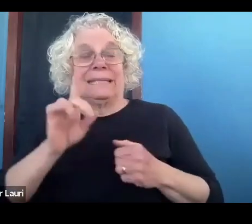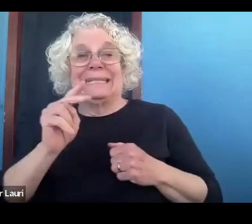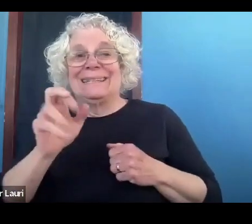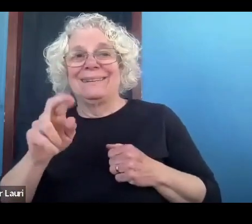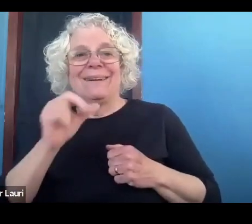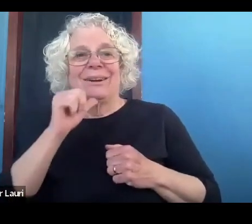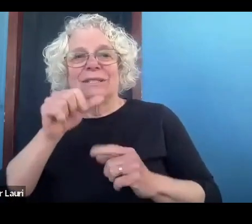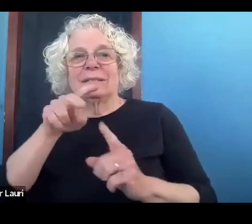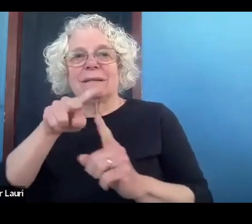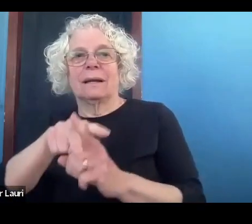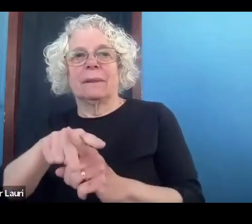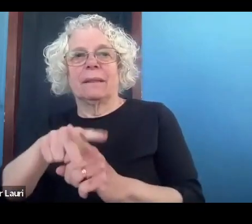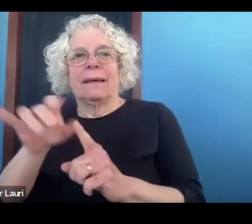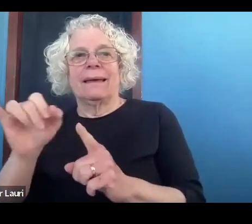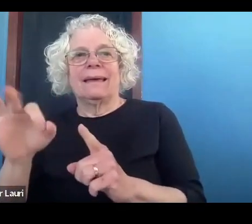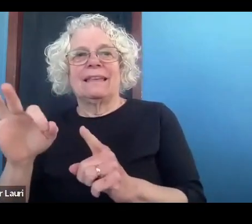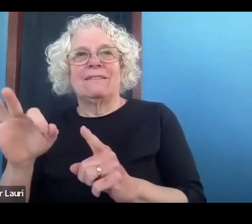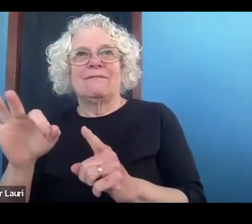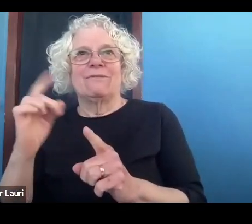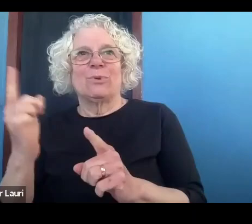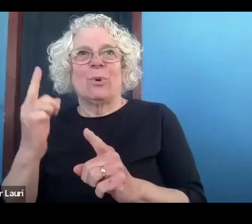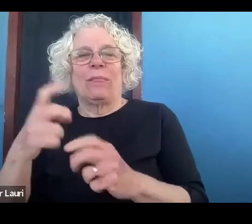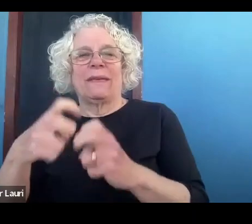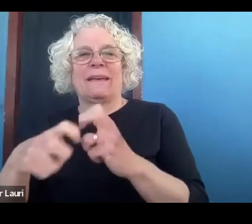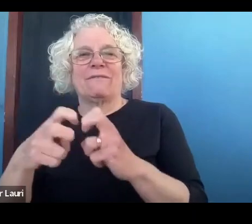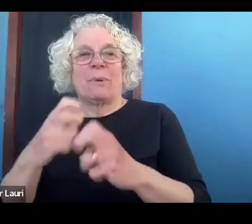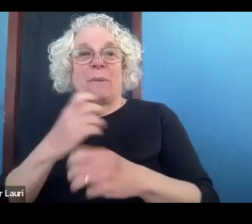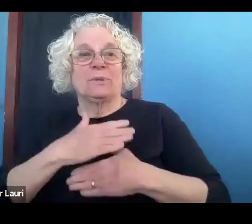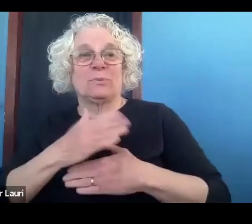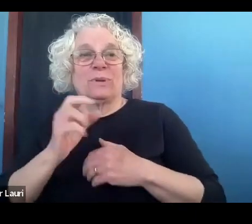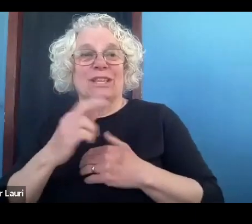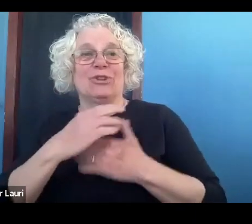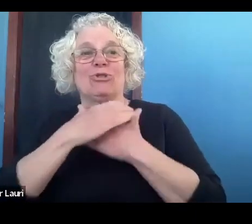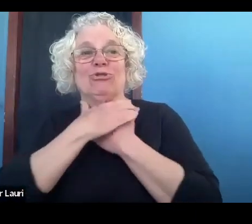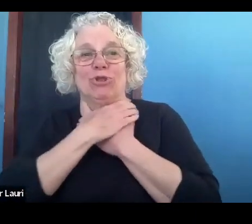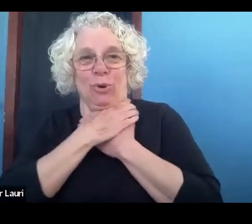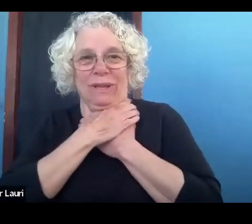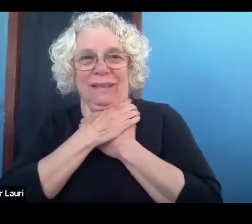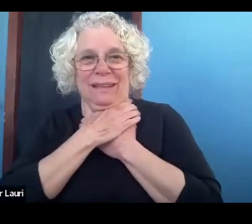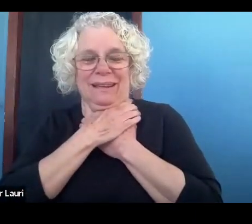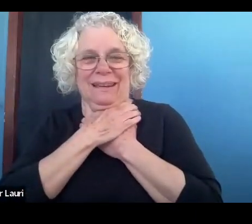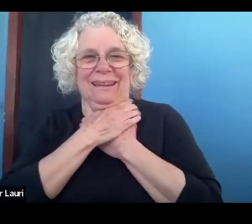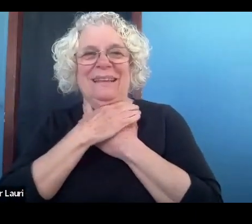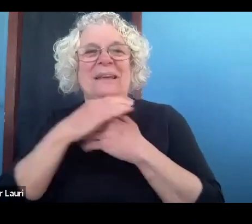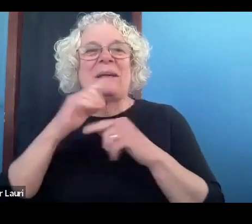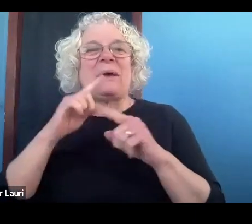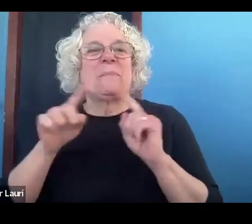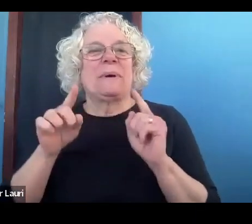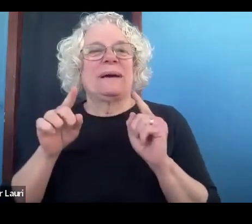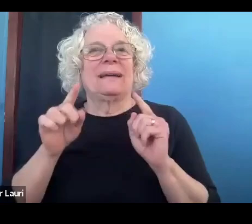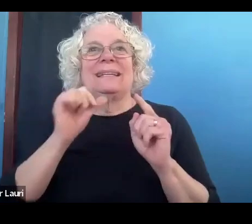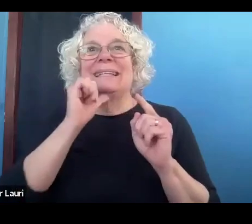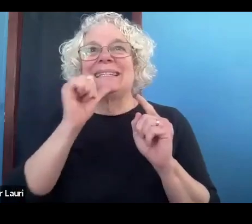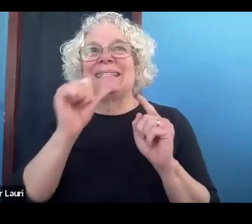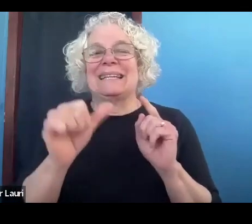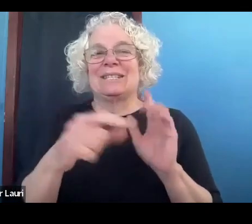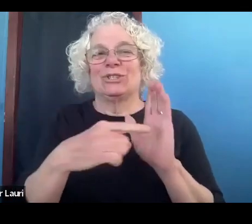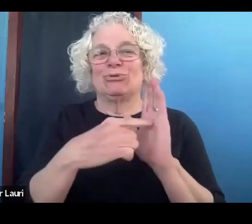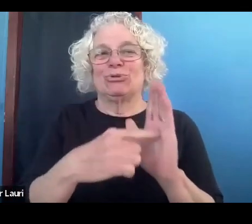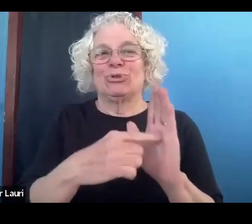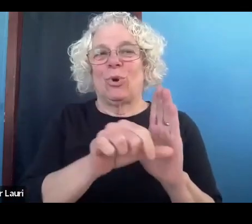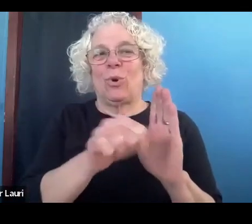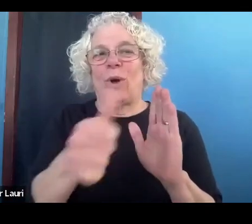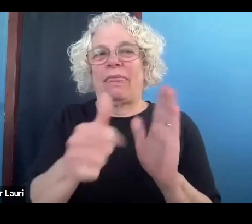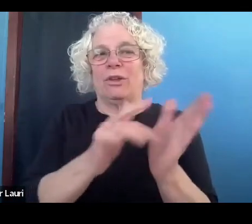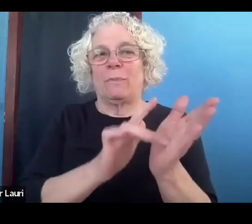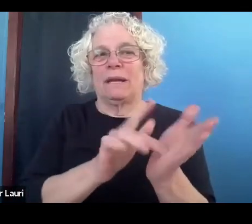not apply if you merely have difficulty breathing or are choking. It also does not prevent any other